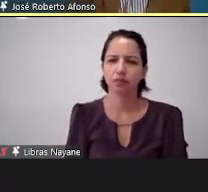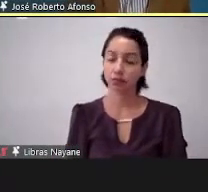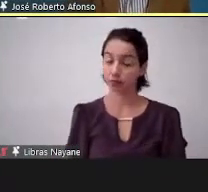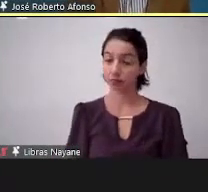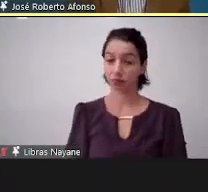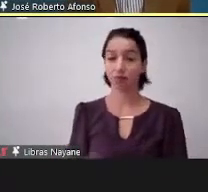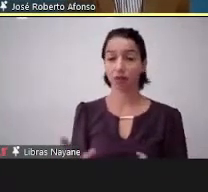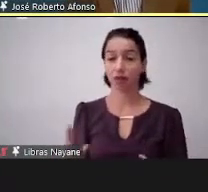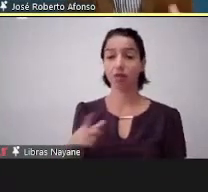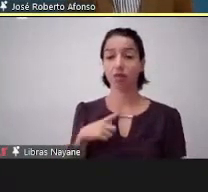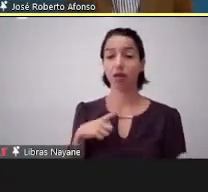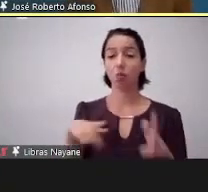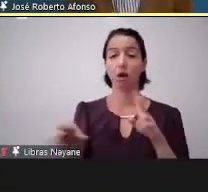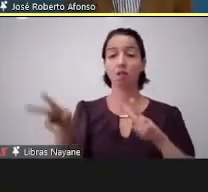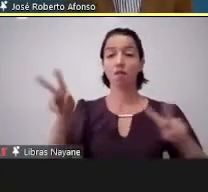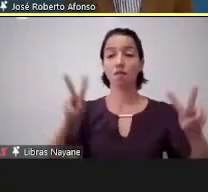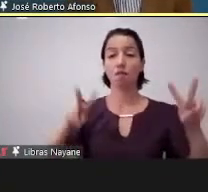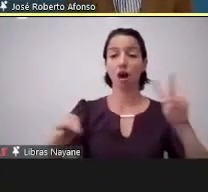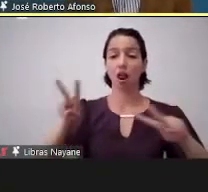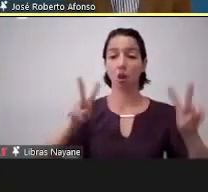So there was